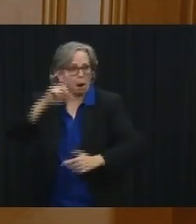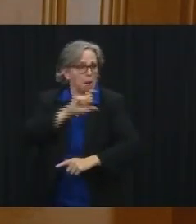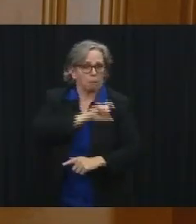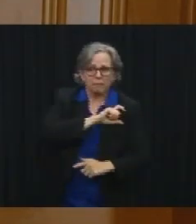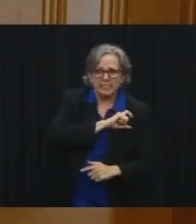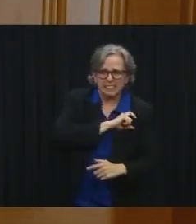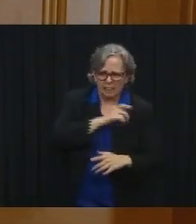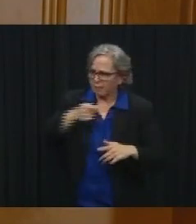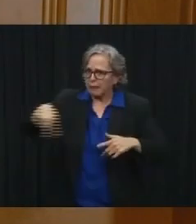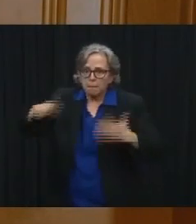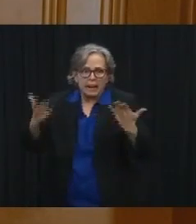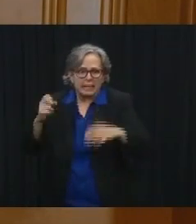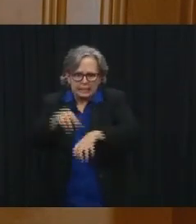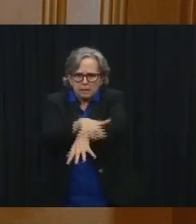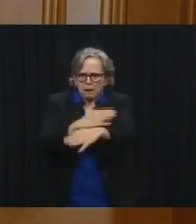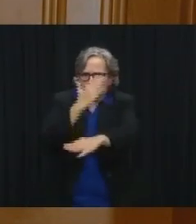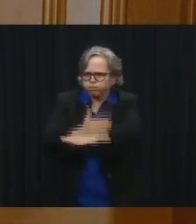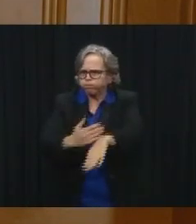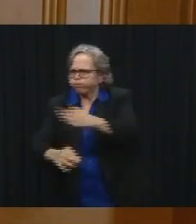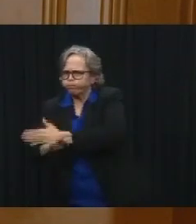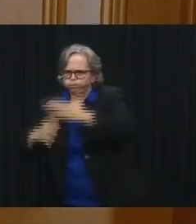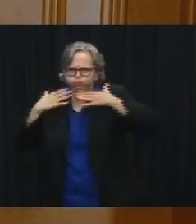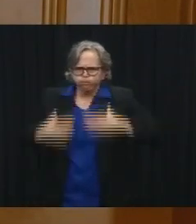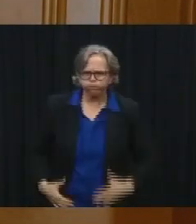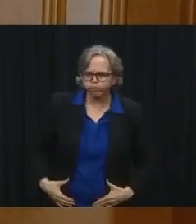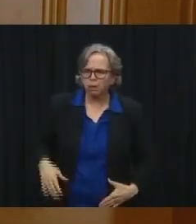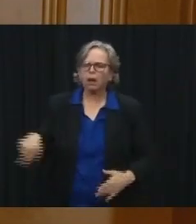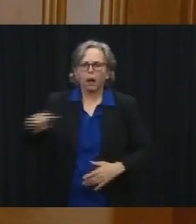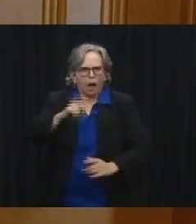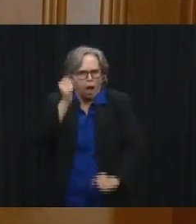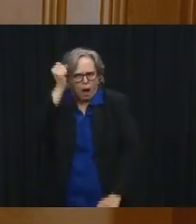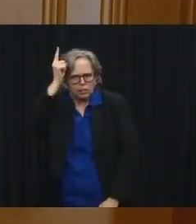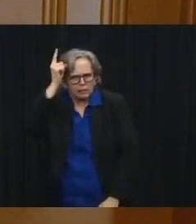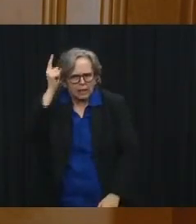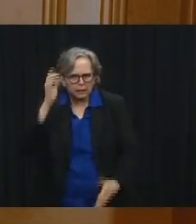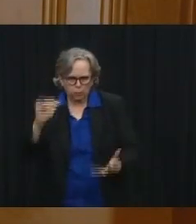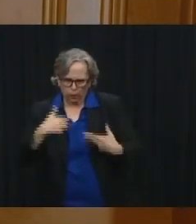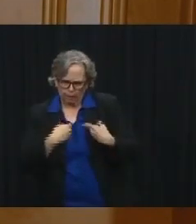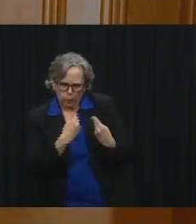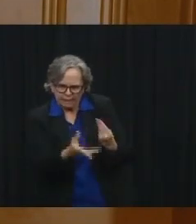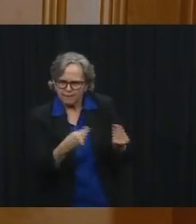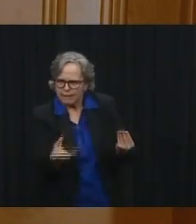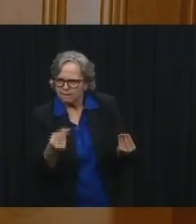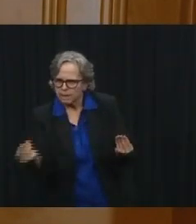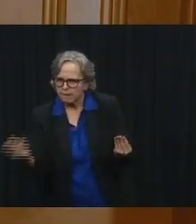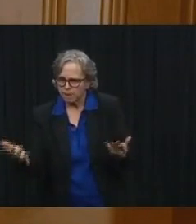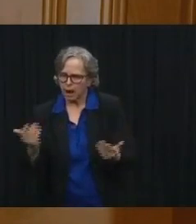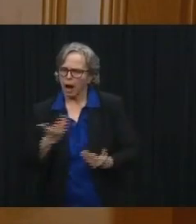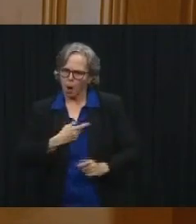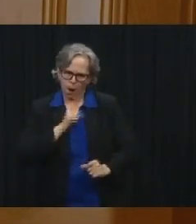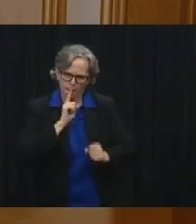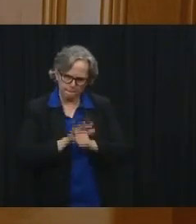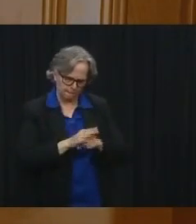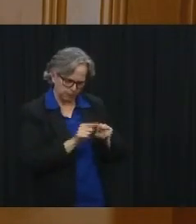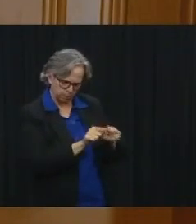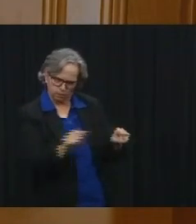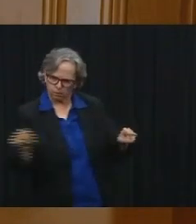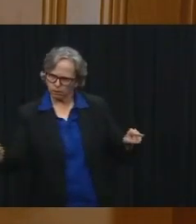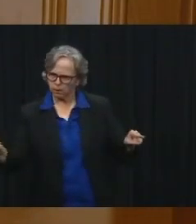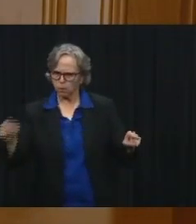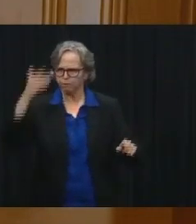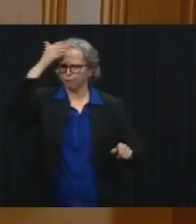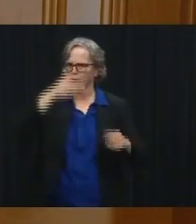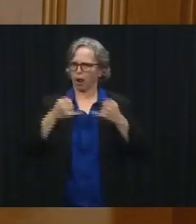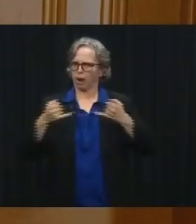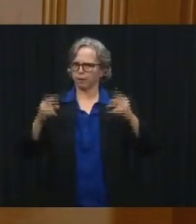they fully understand that, and our commitment is to do everything we can to get them the gear that they need in a